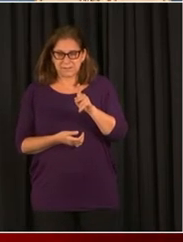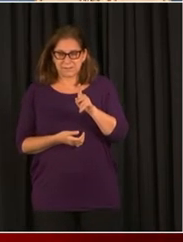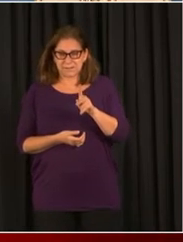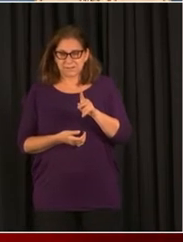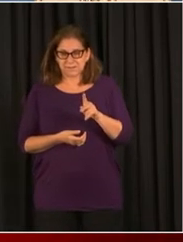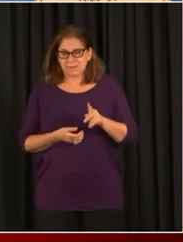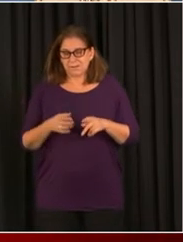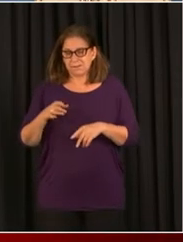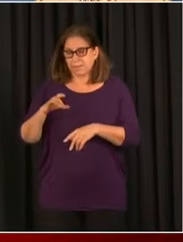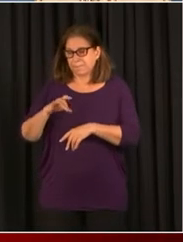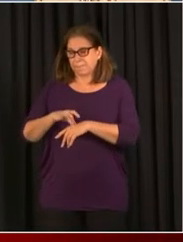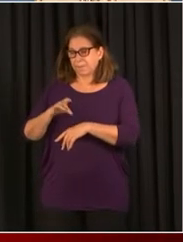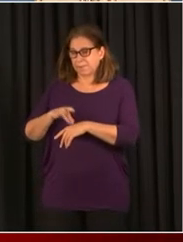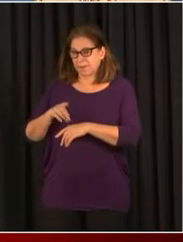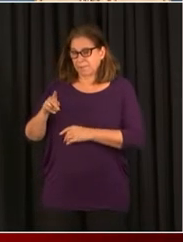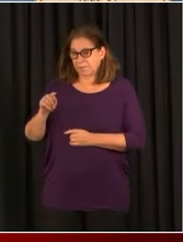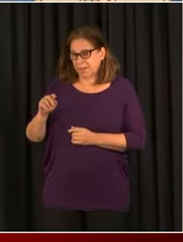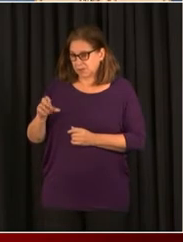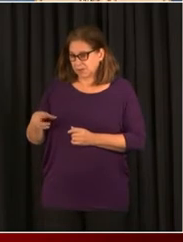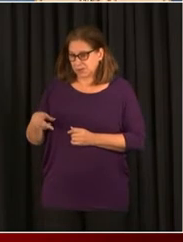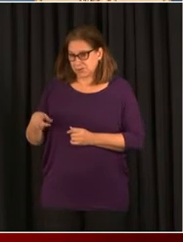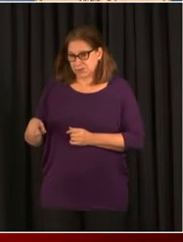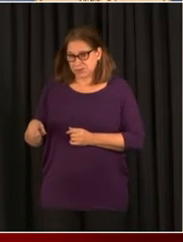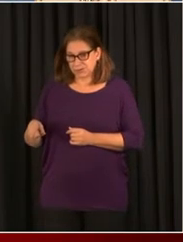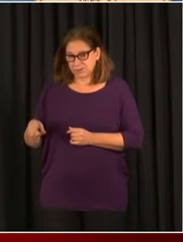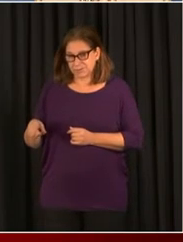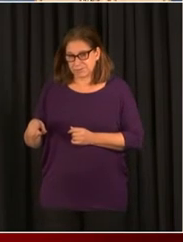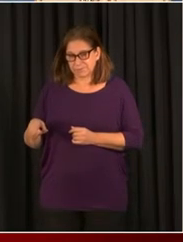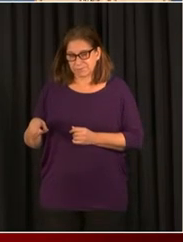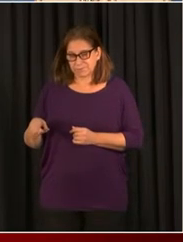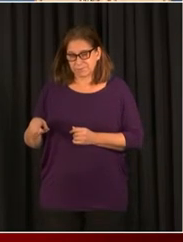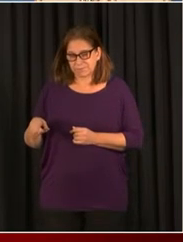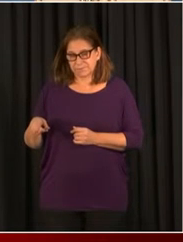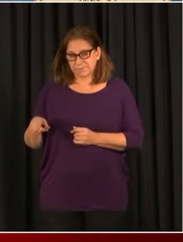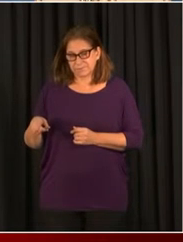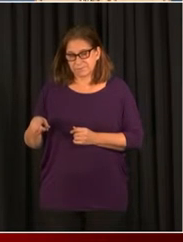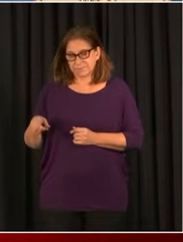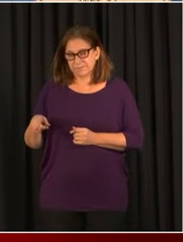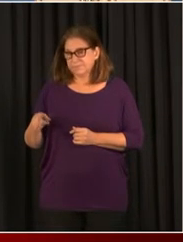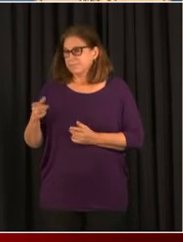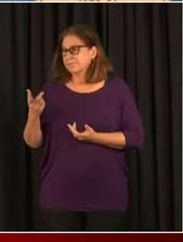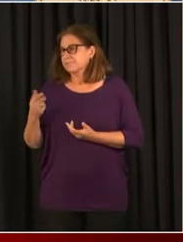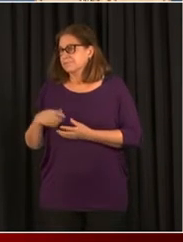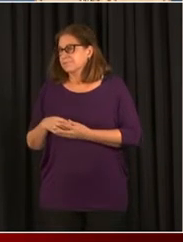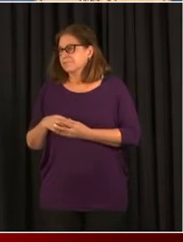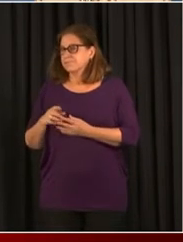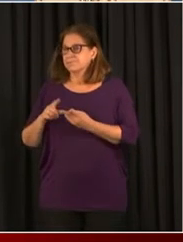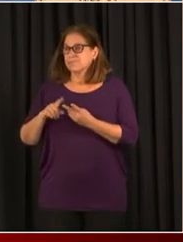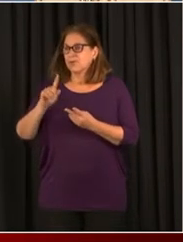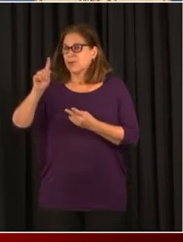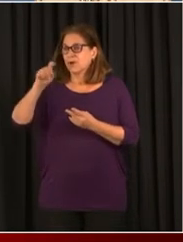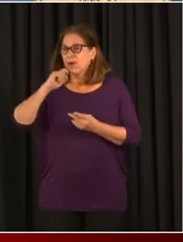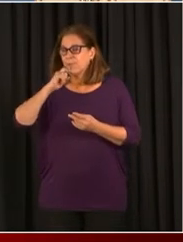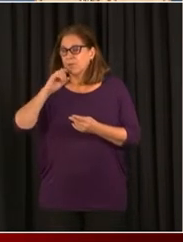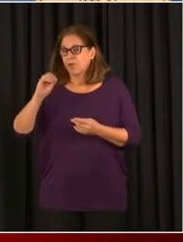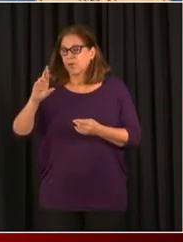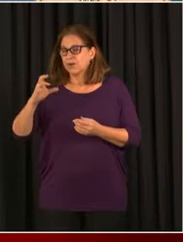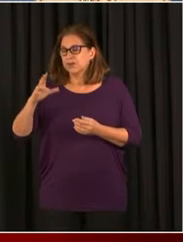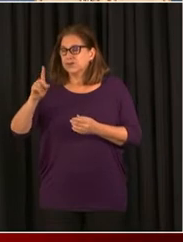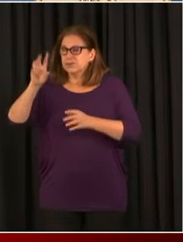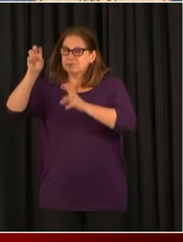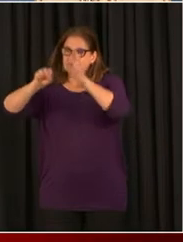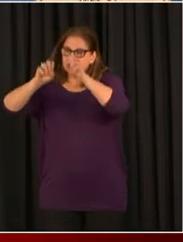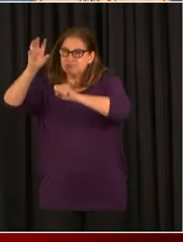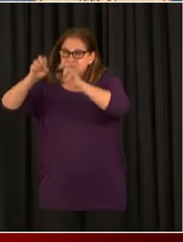at a local orchard while social distancing. And here are other low-risk